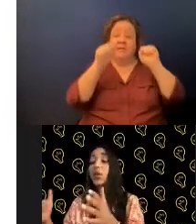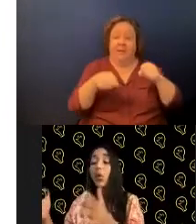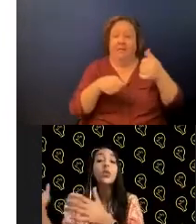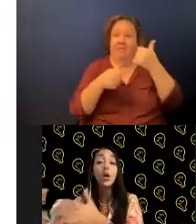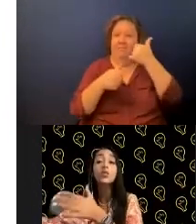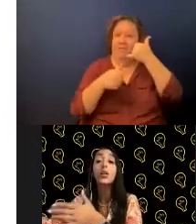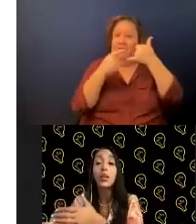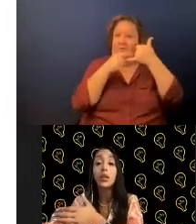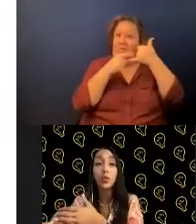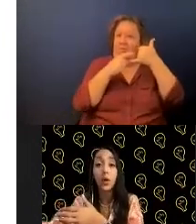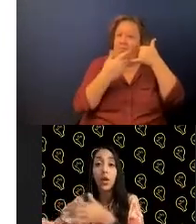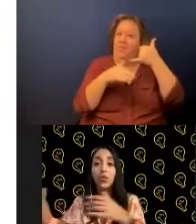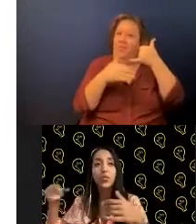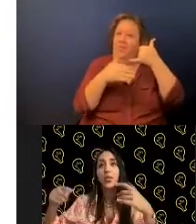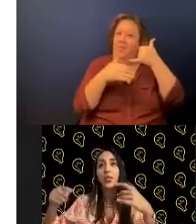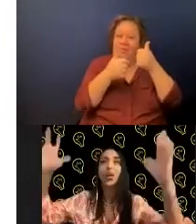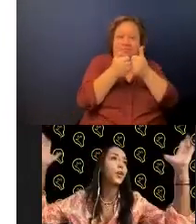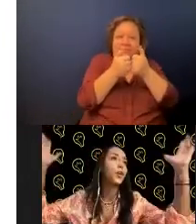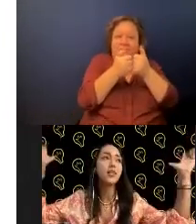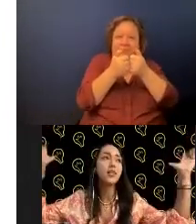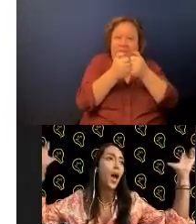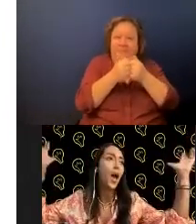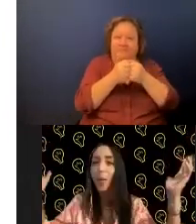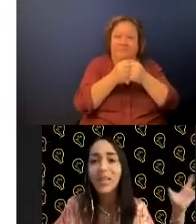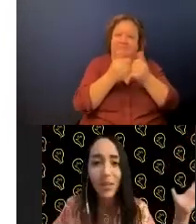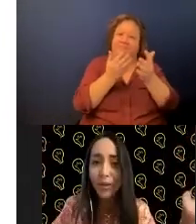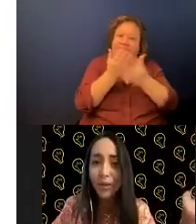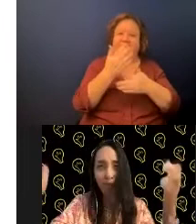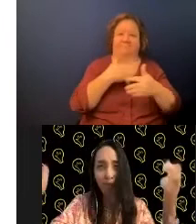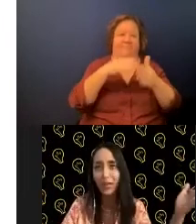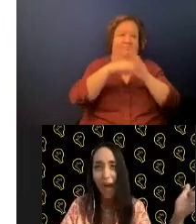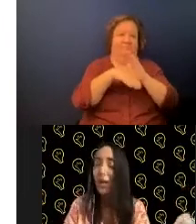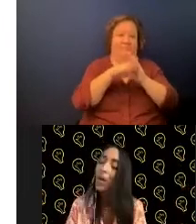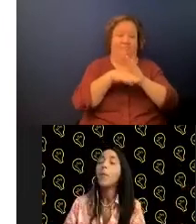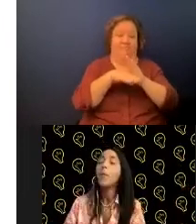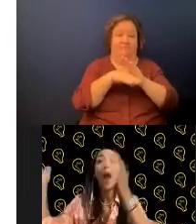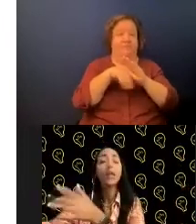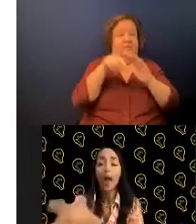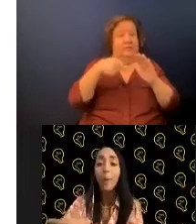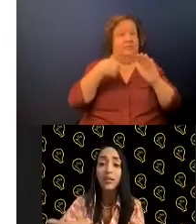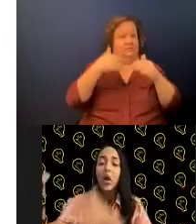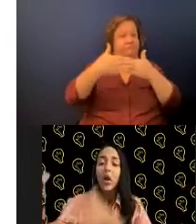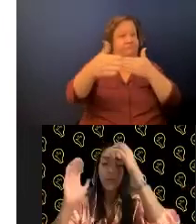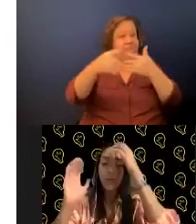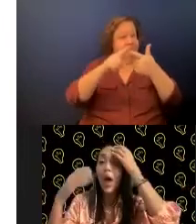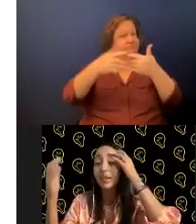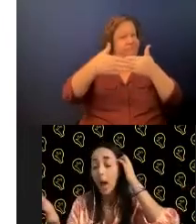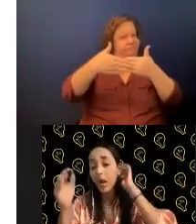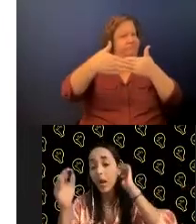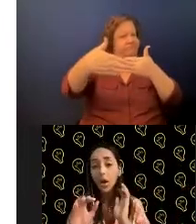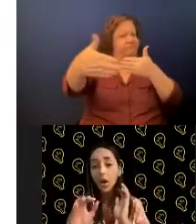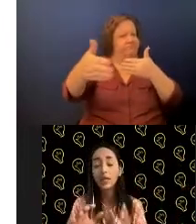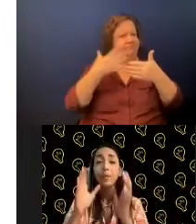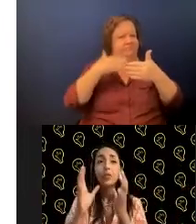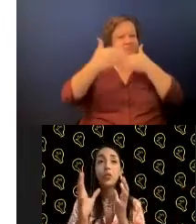probably going to continue being that way until something crazy happens with the metaverse or something like that. But while that happens, we need to adapt